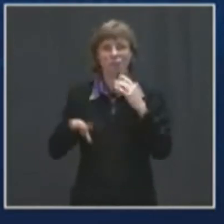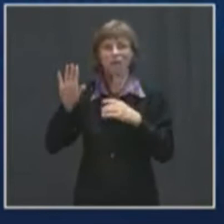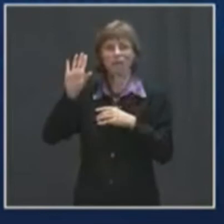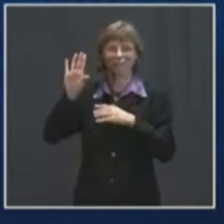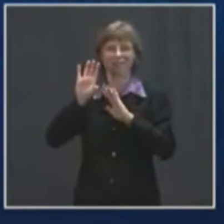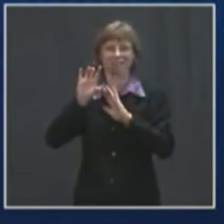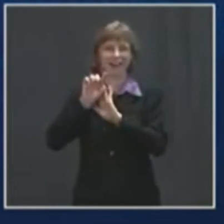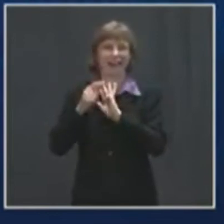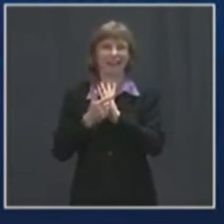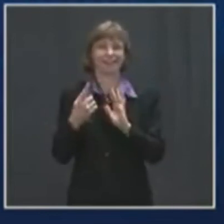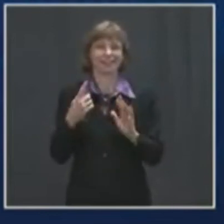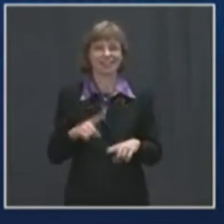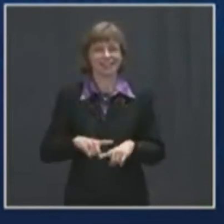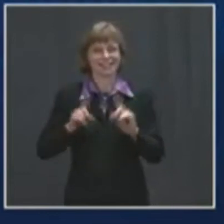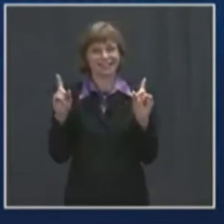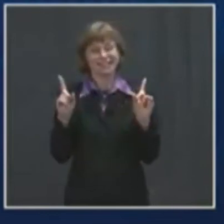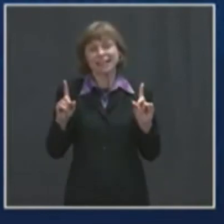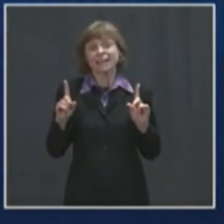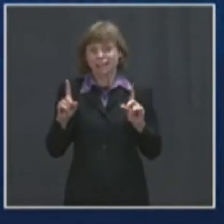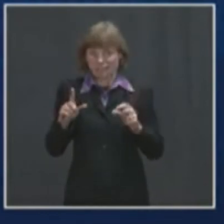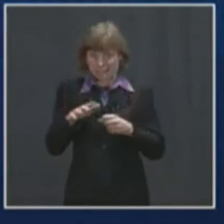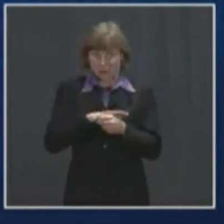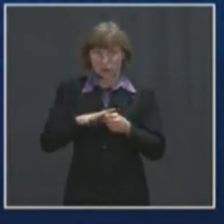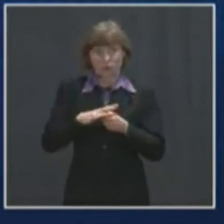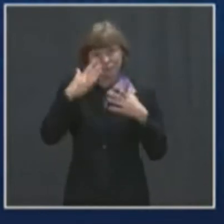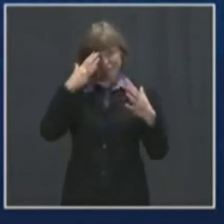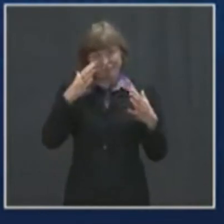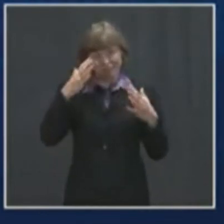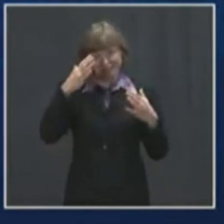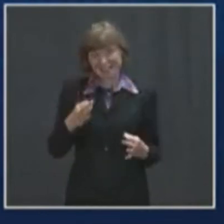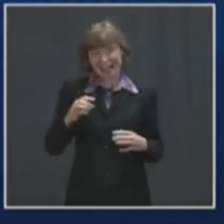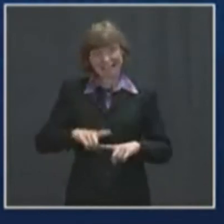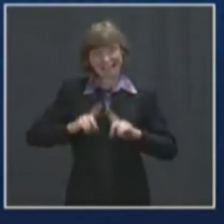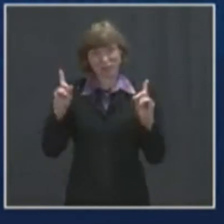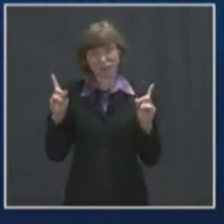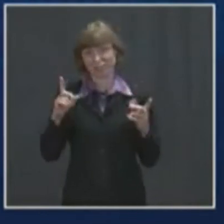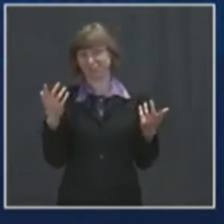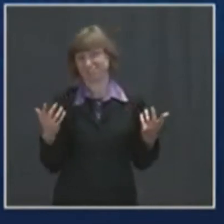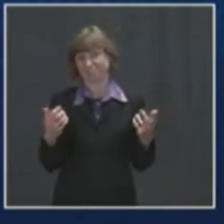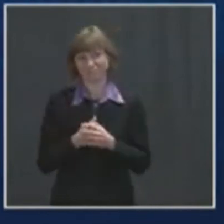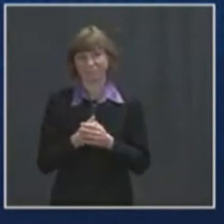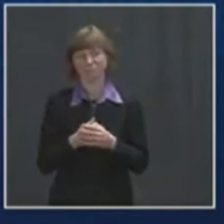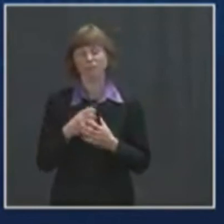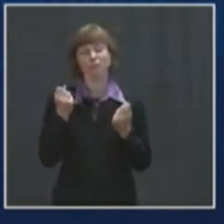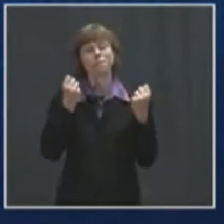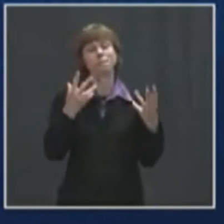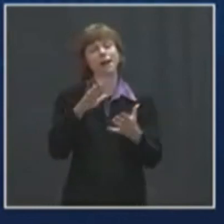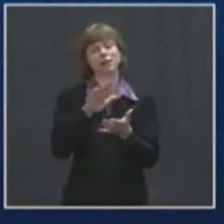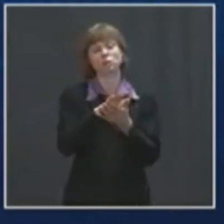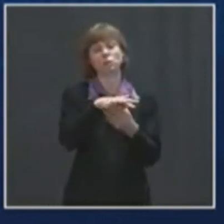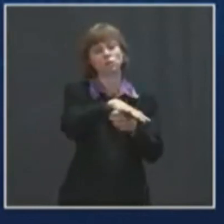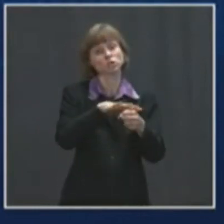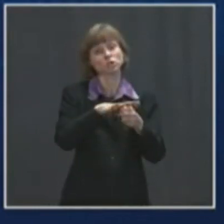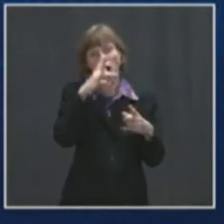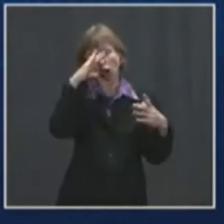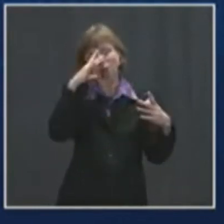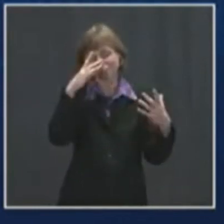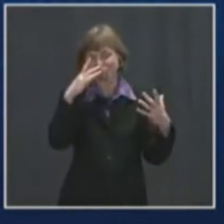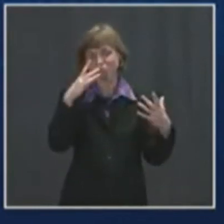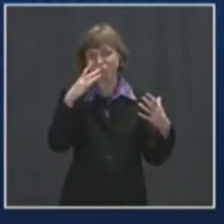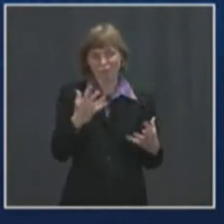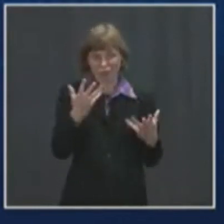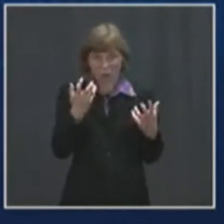different jurisdictions that make different decisions. A lot of school districts are certainly waiting for those guidelines, but also waiting for additional funding so that they can reopen schools